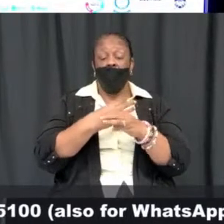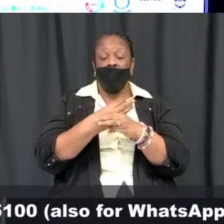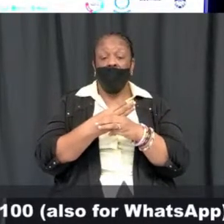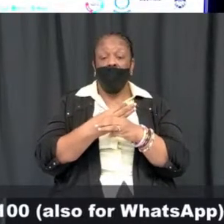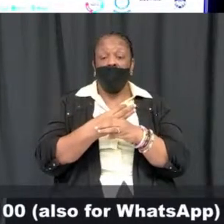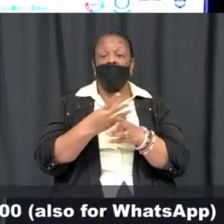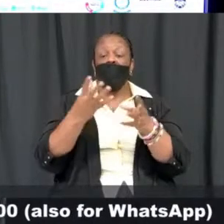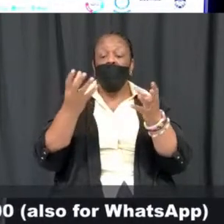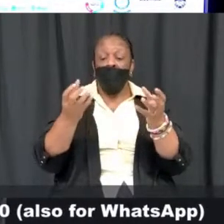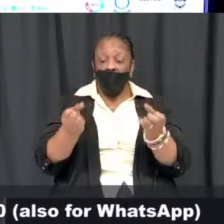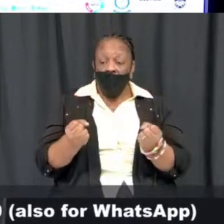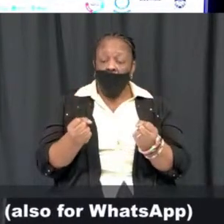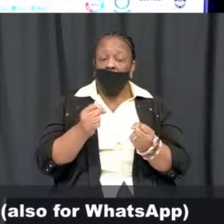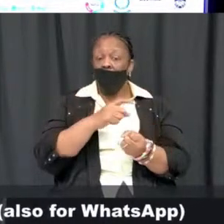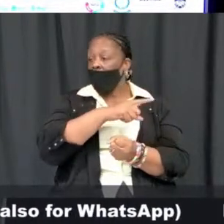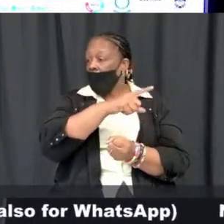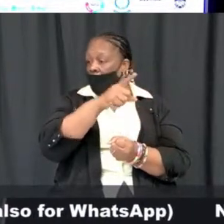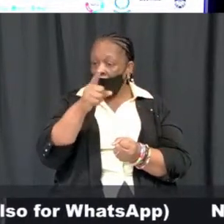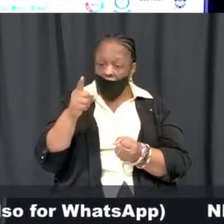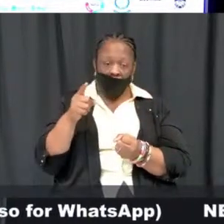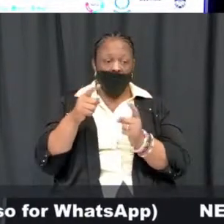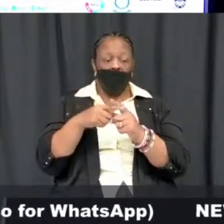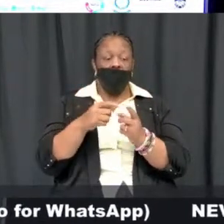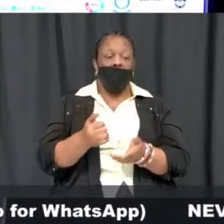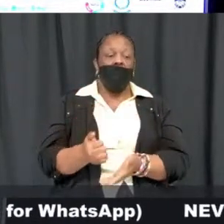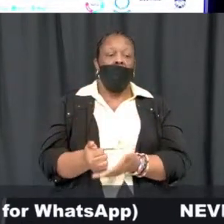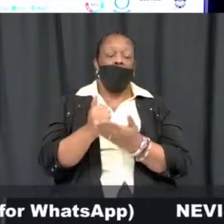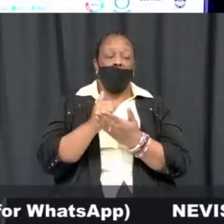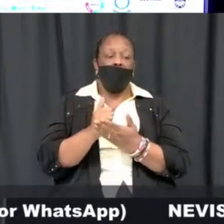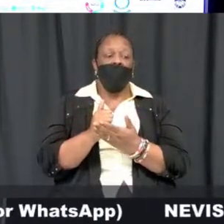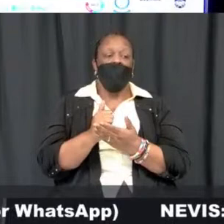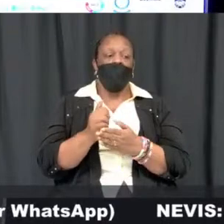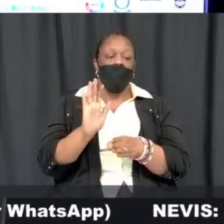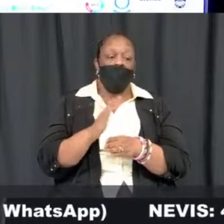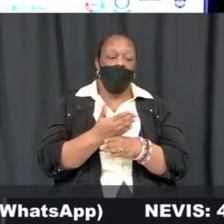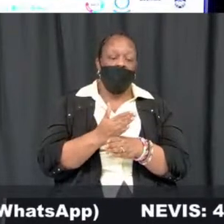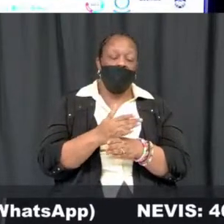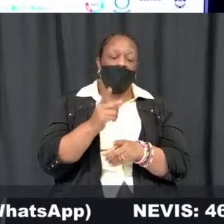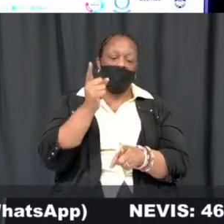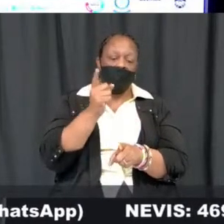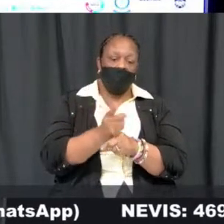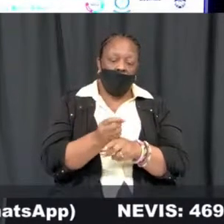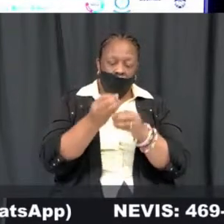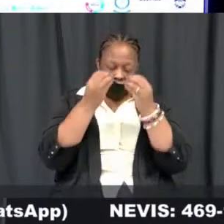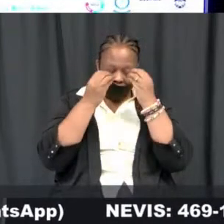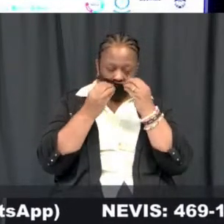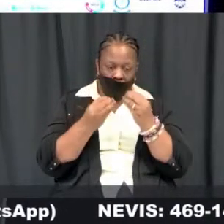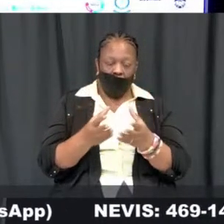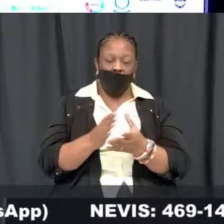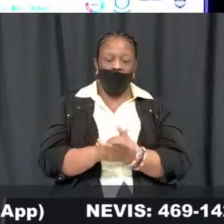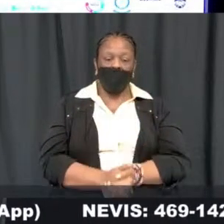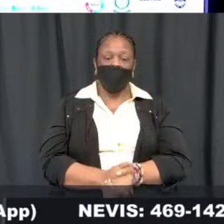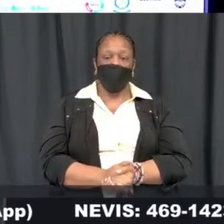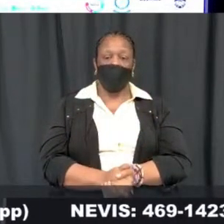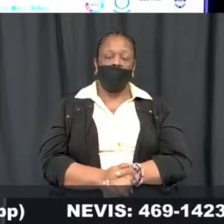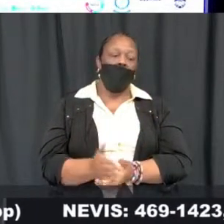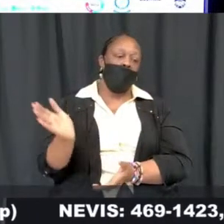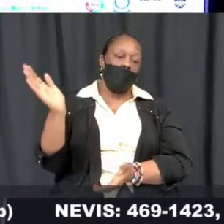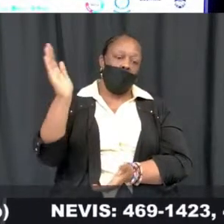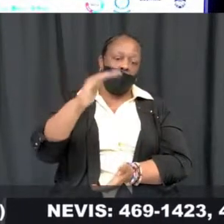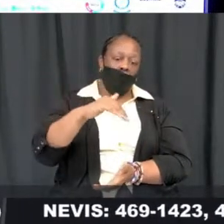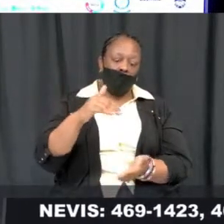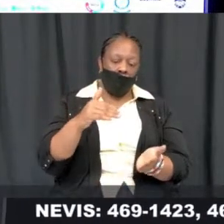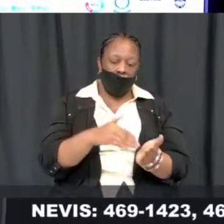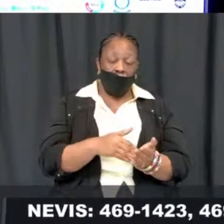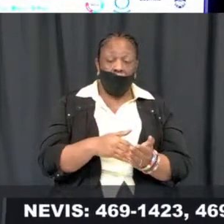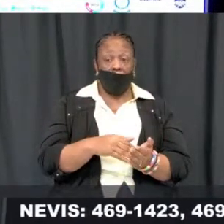us. You, the media, have to help us in doing that. So thank you very much. We will be back here at